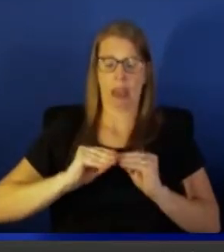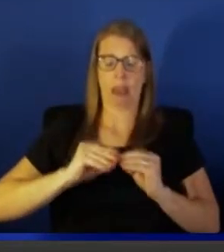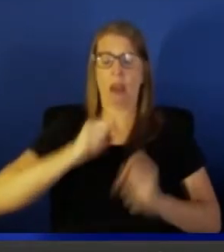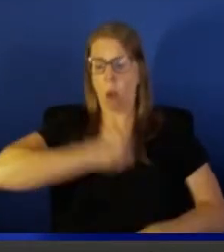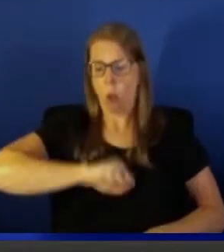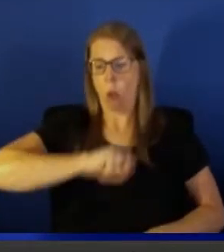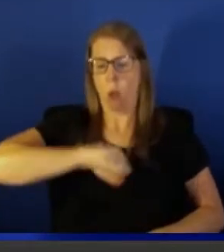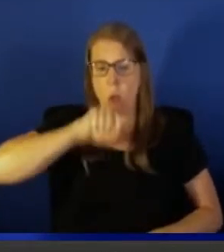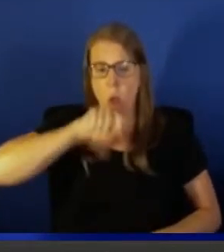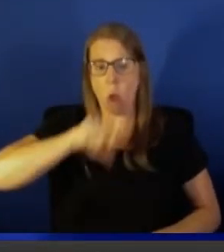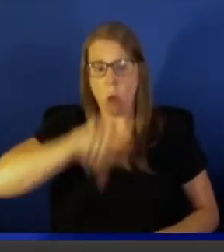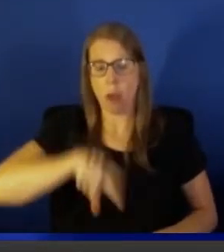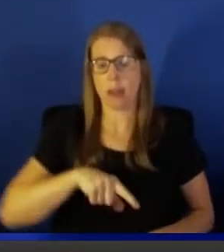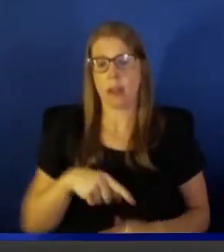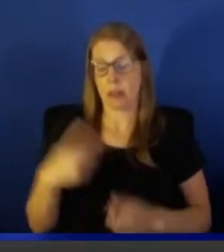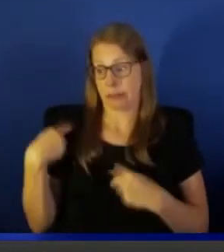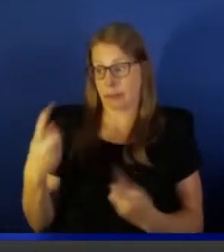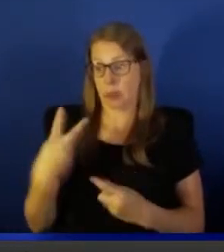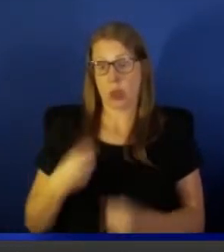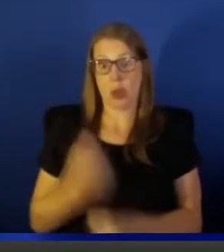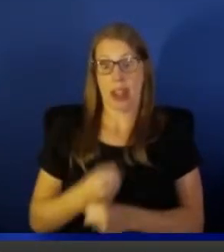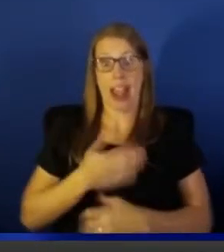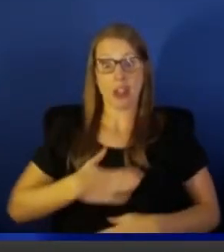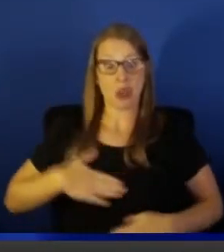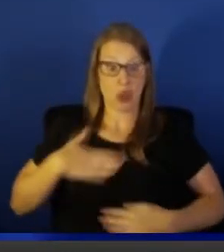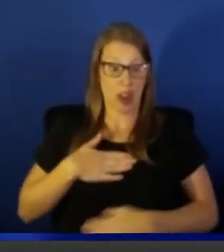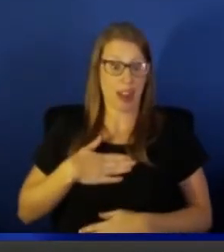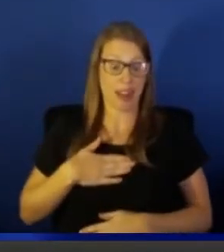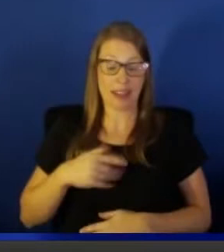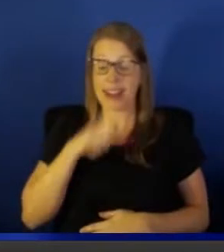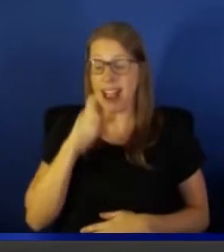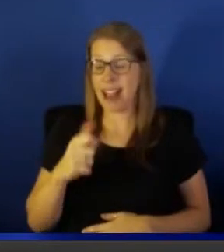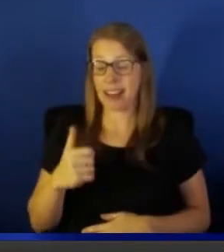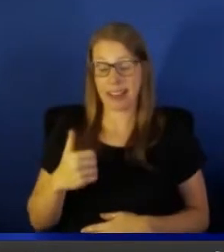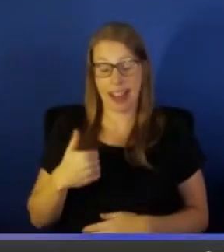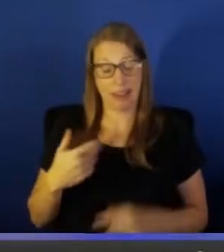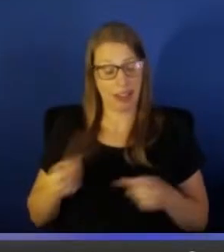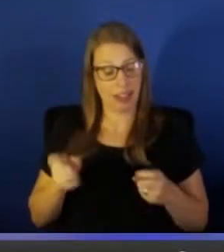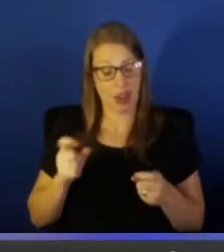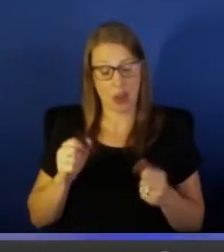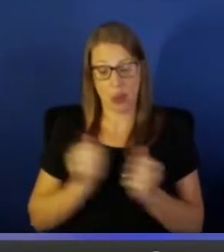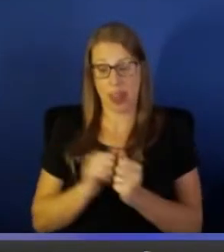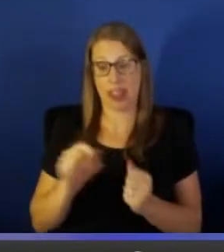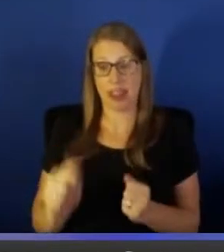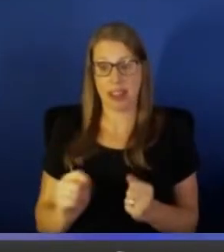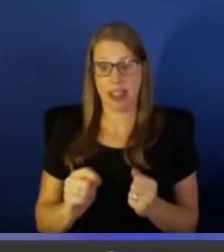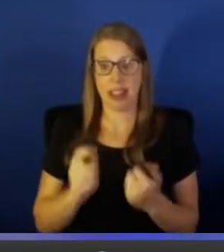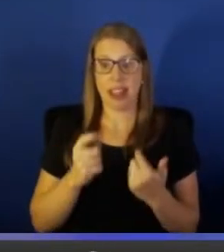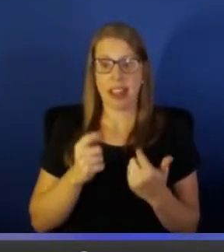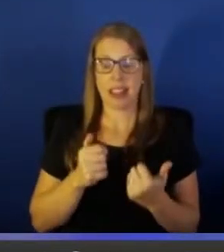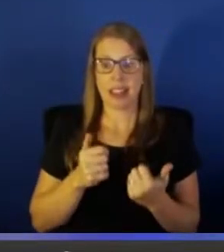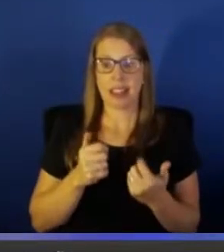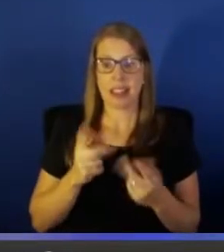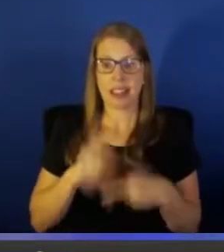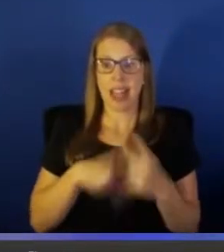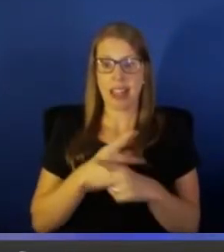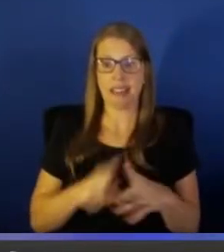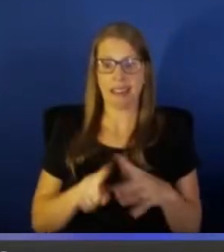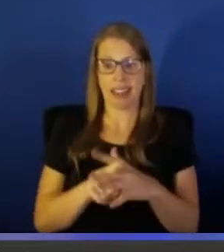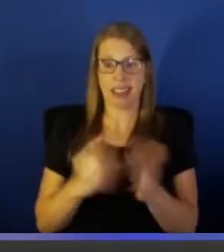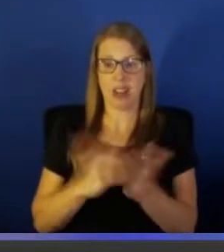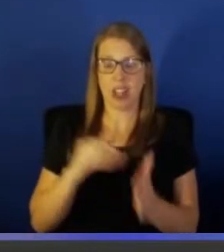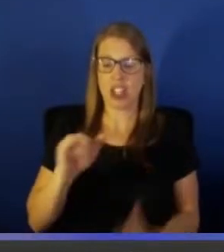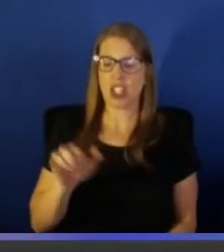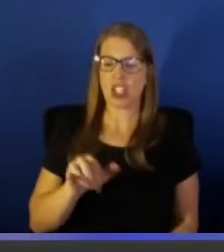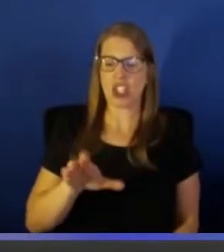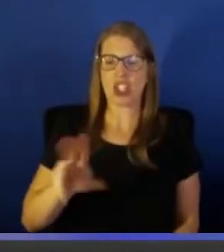that during the last 2 years I enjoyed not having to deal with, but it's kind of sneaking back. I like your terminology. My daughter asked me last night, what's a jerk? And I said, well,